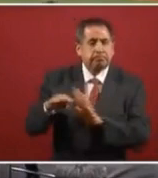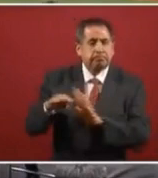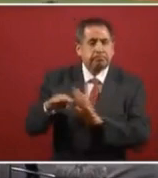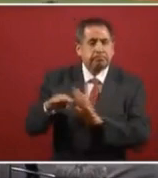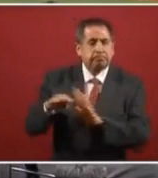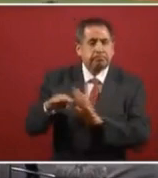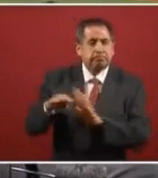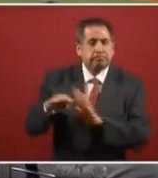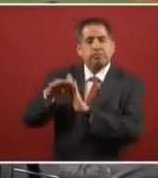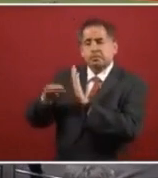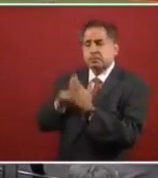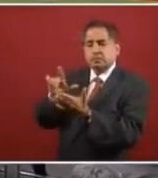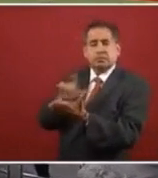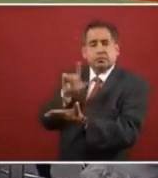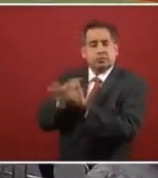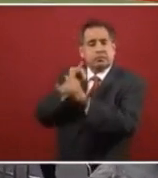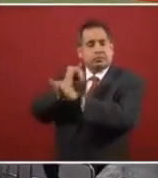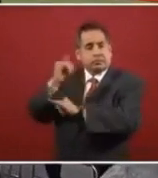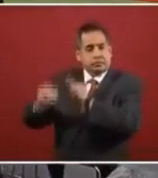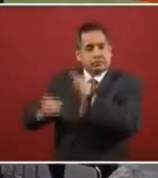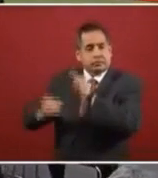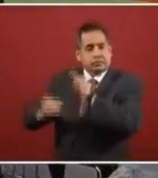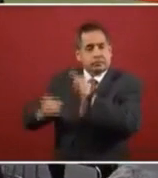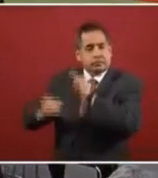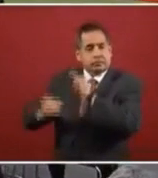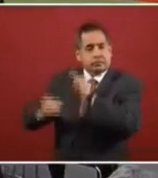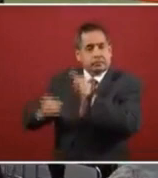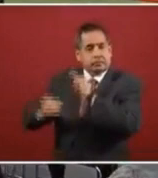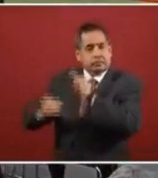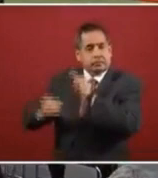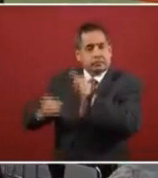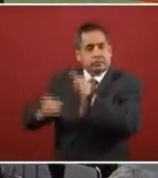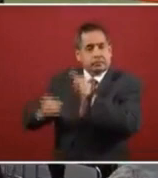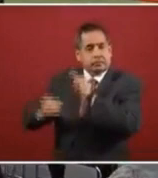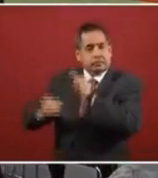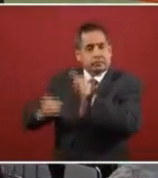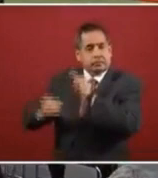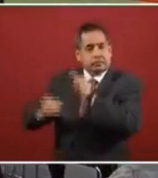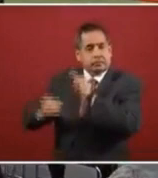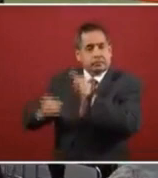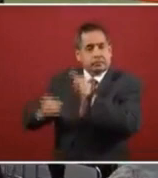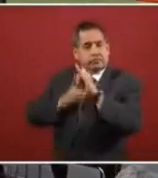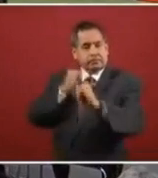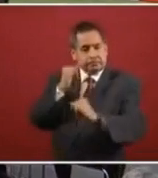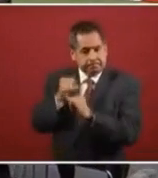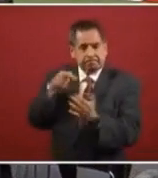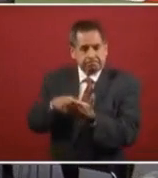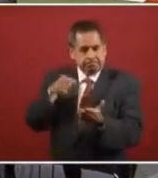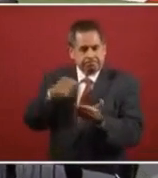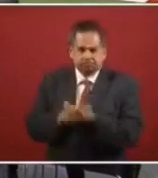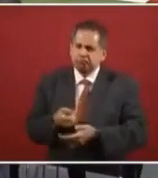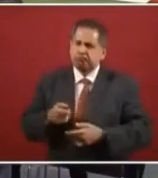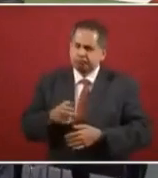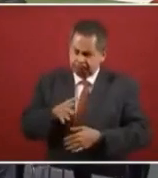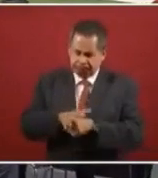immigration and within their own laws and